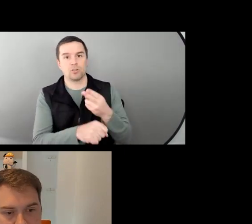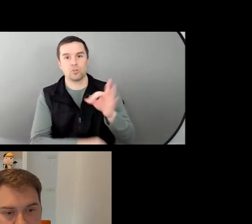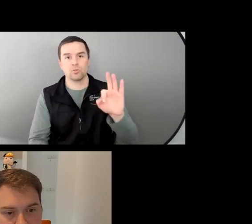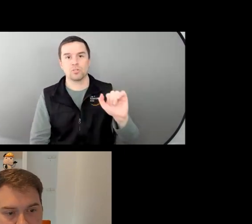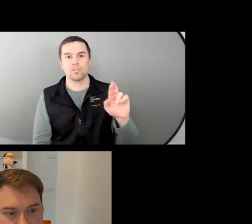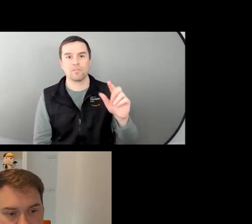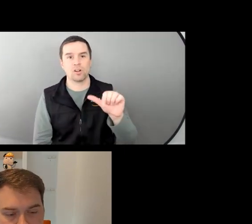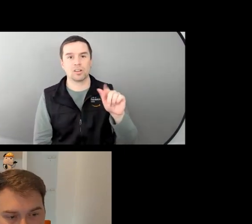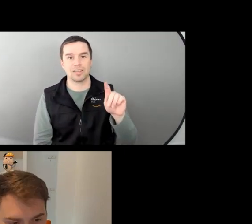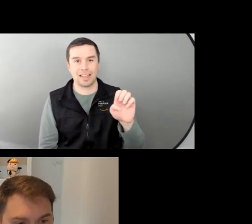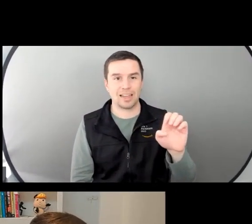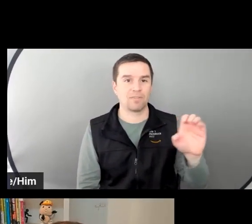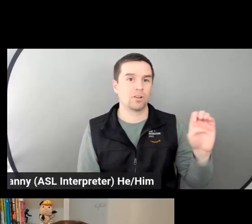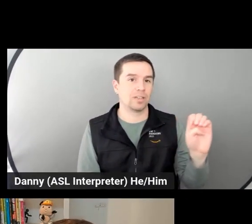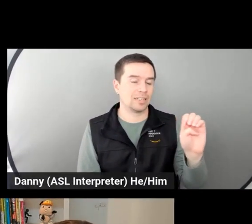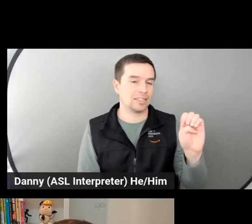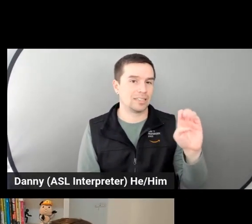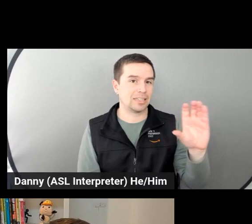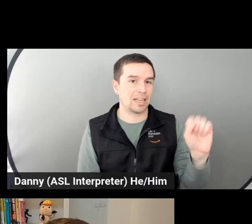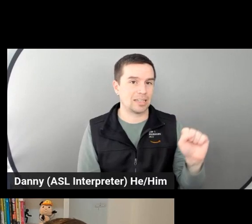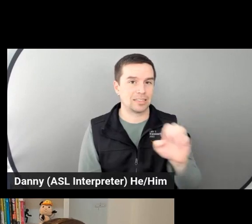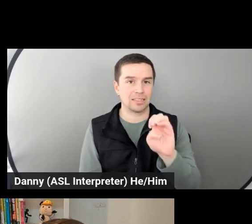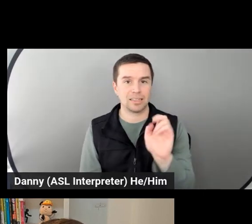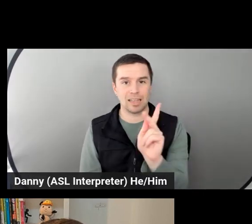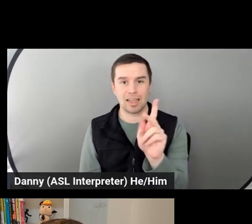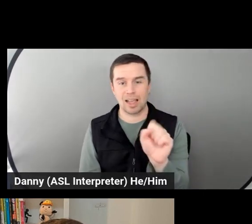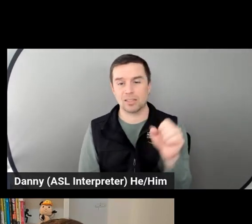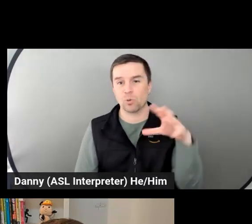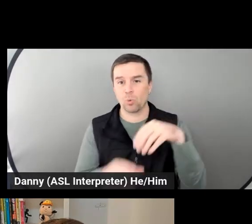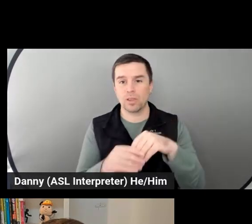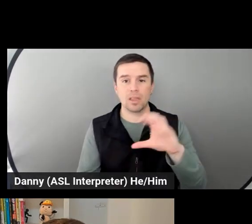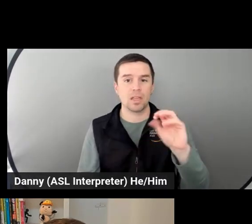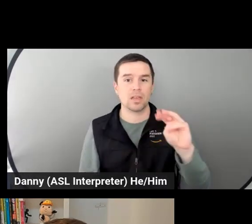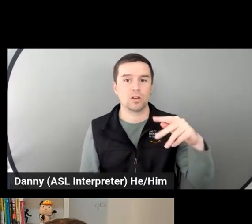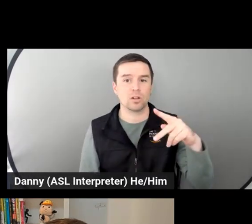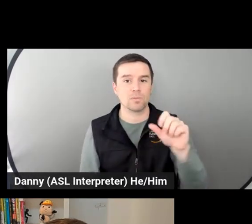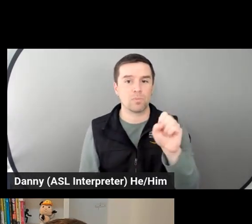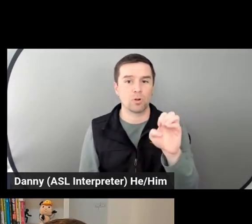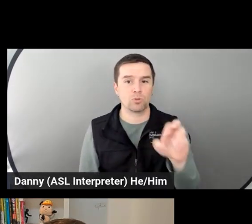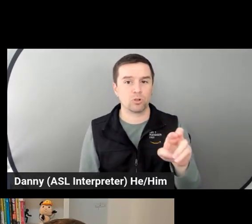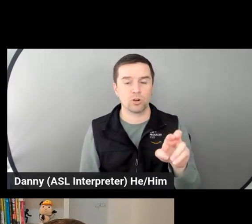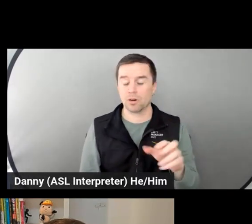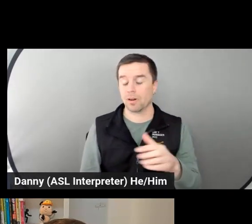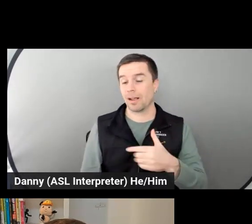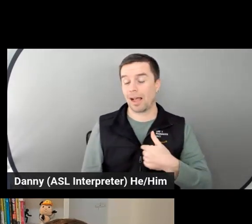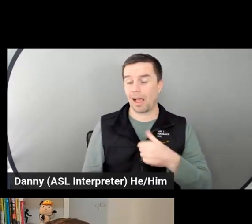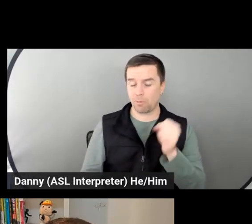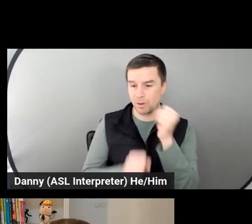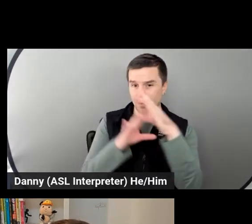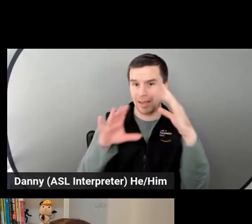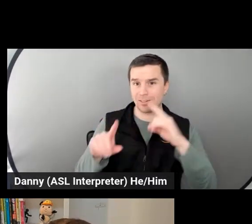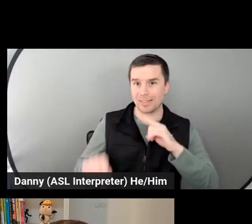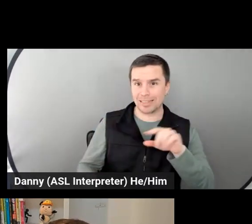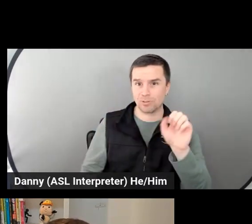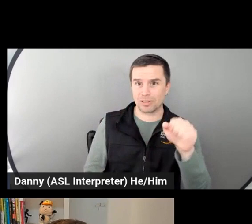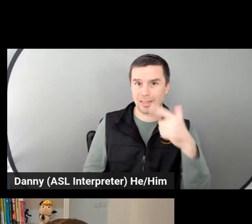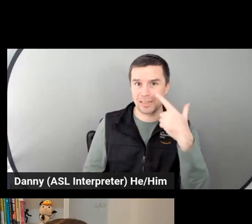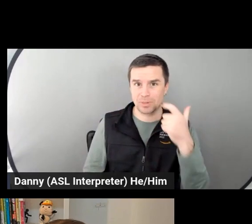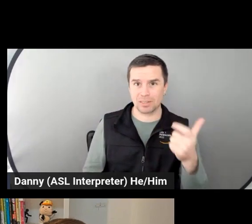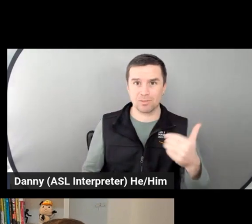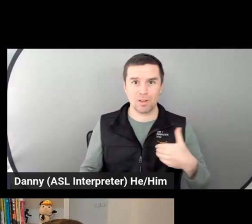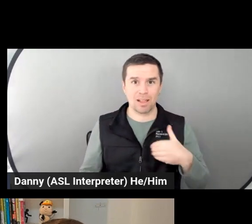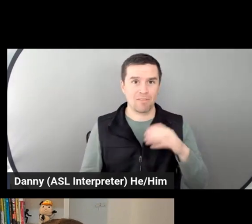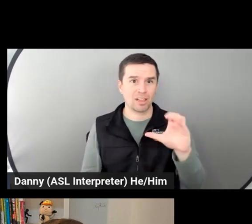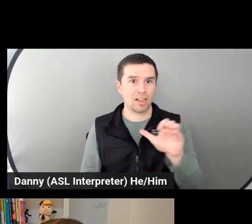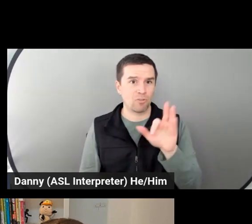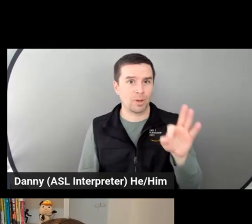Application Composer? And I imagine the answer is probably going to be yes, because if we can take a CloudFormation template and import that, or existing architecture or SAM CLI